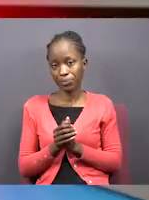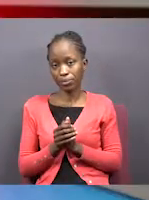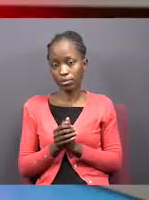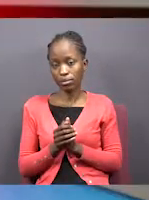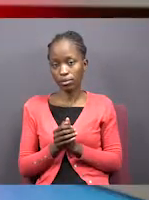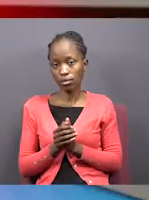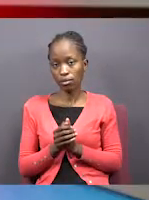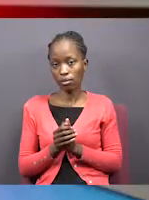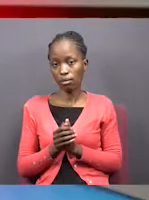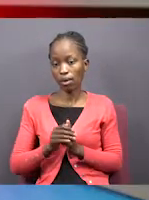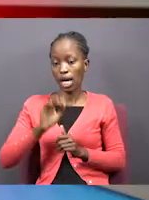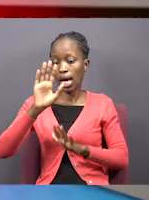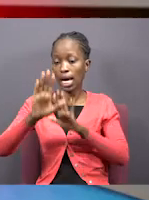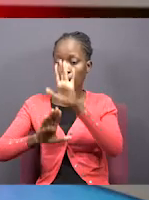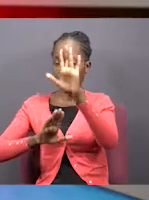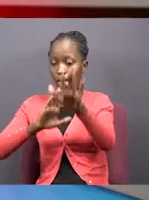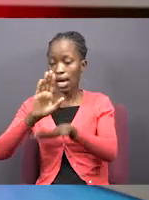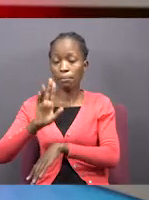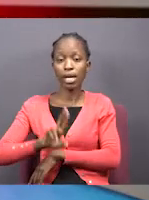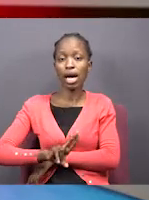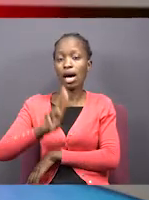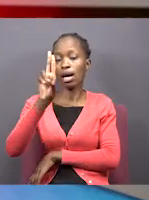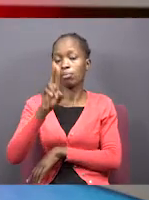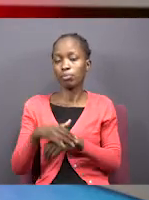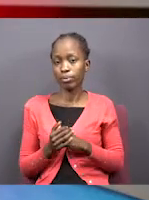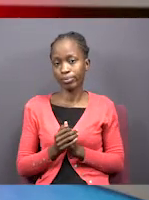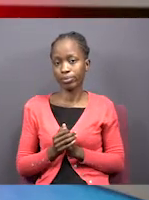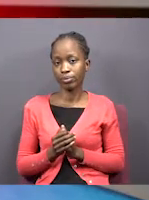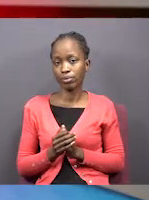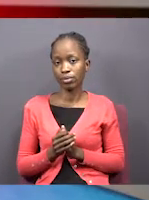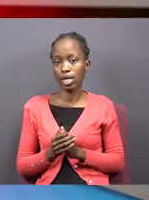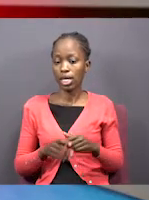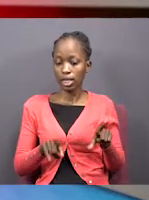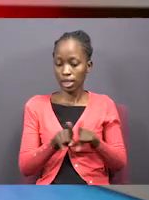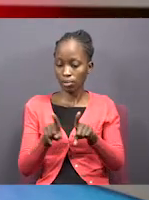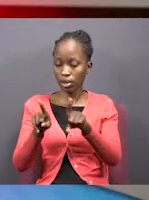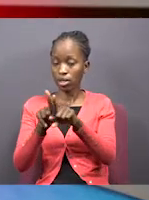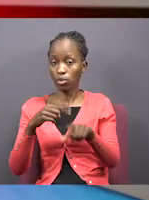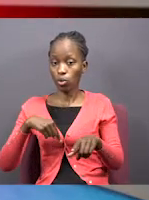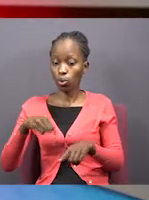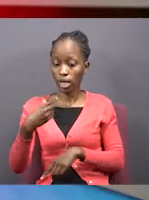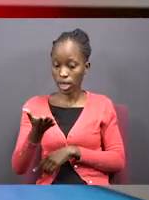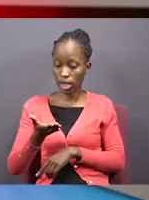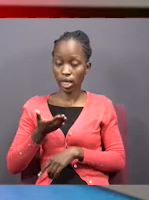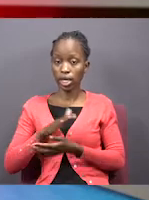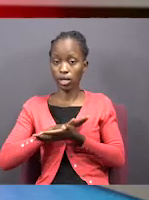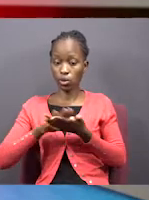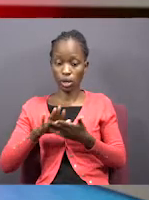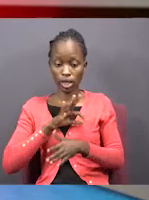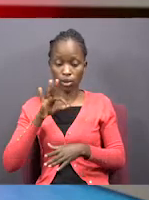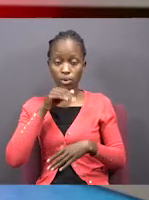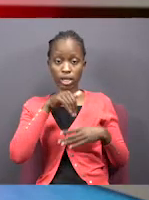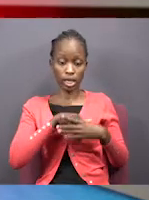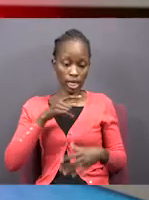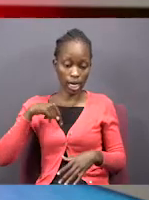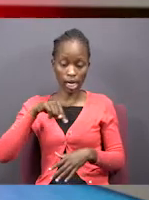Spirit inside of us to help us in our walk with God to get to the next level. And yes, my